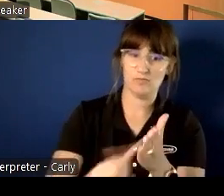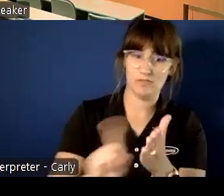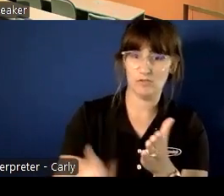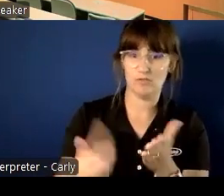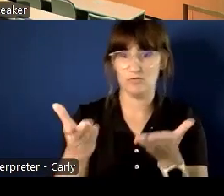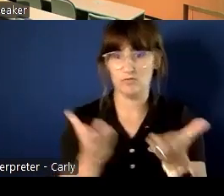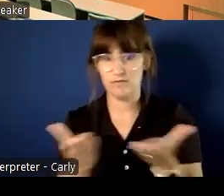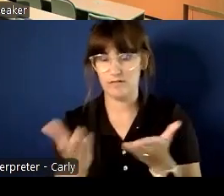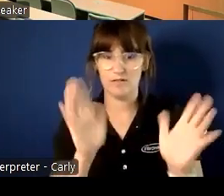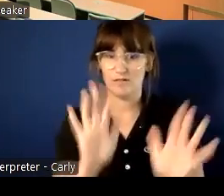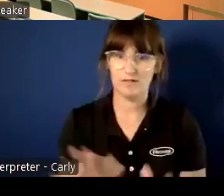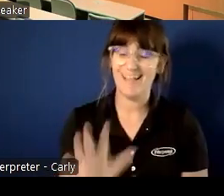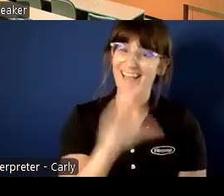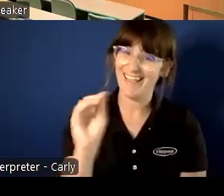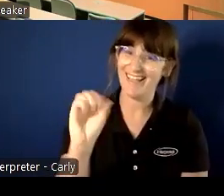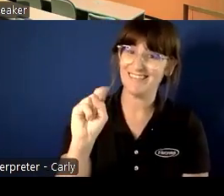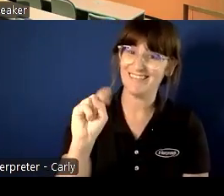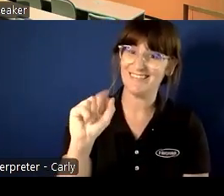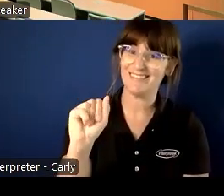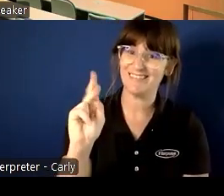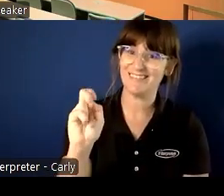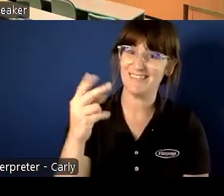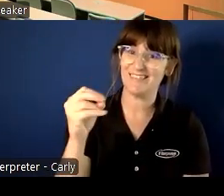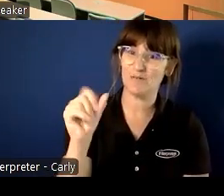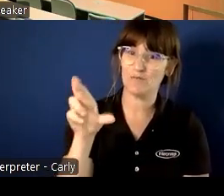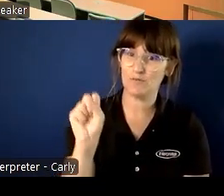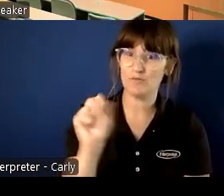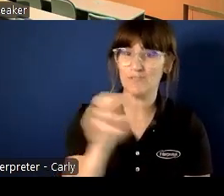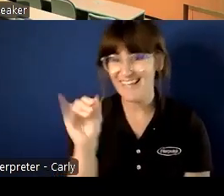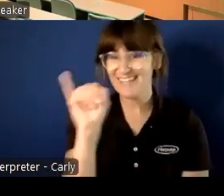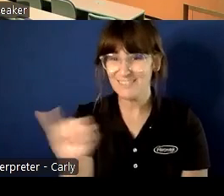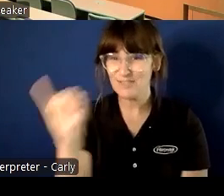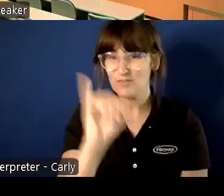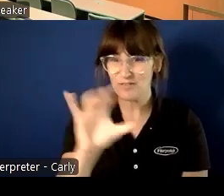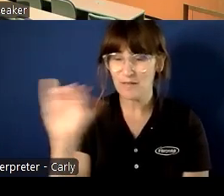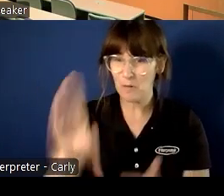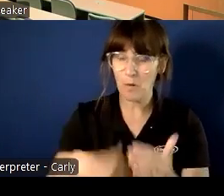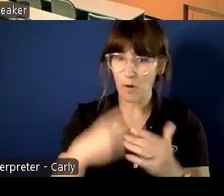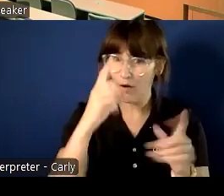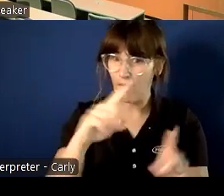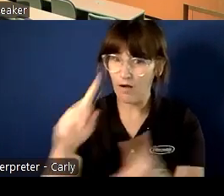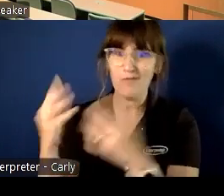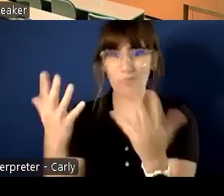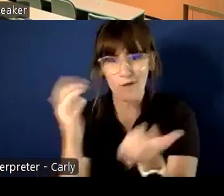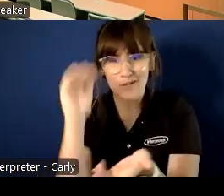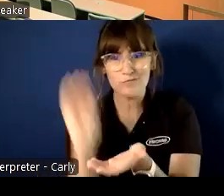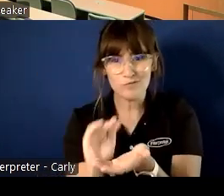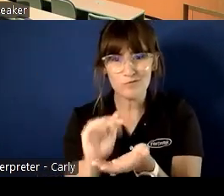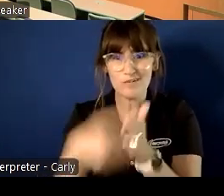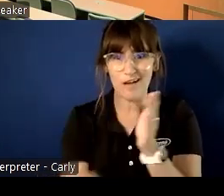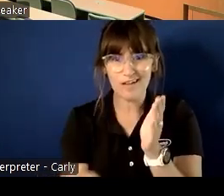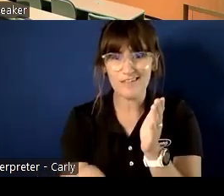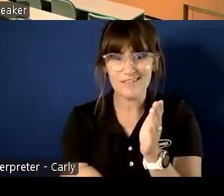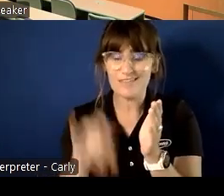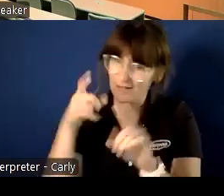as stakeholders, as well as the insurance companies, who really want to reduce cost of care.